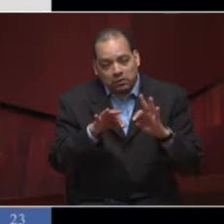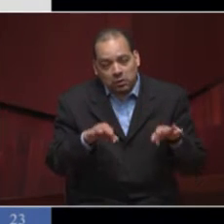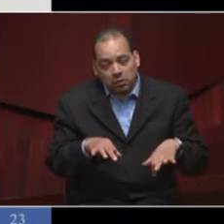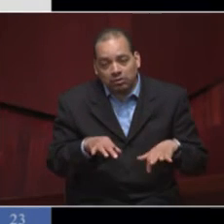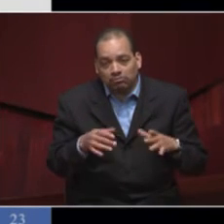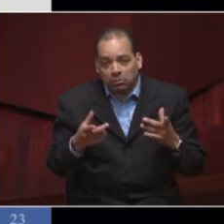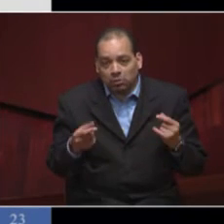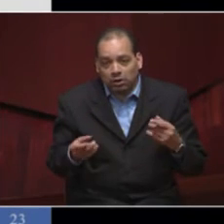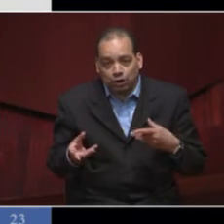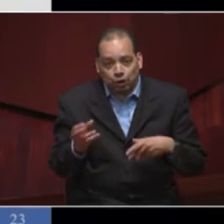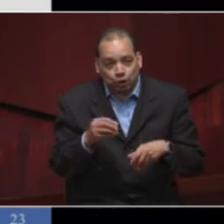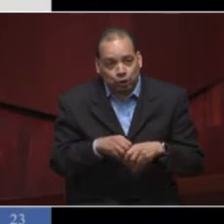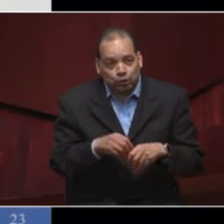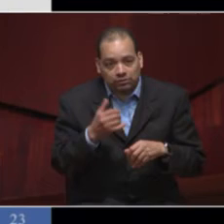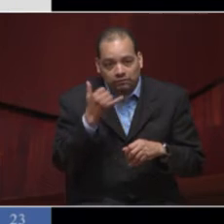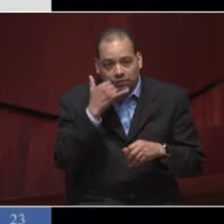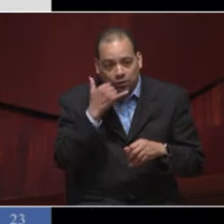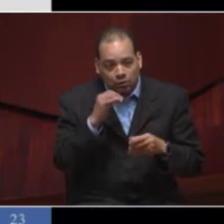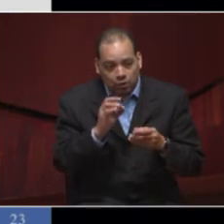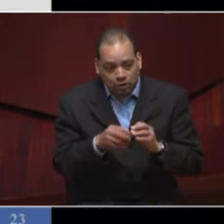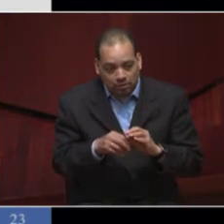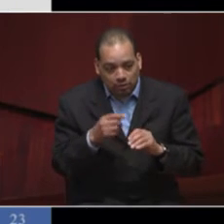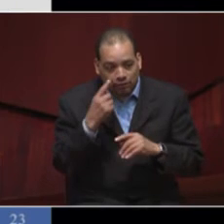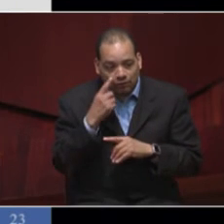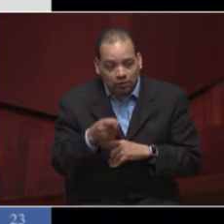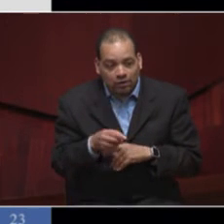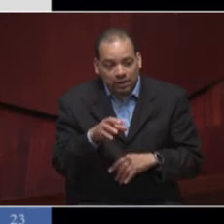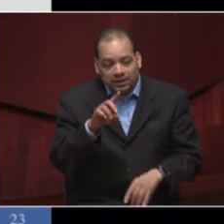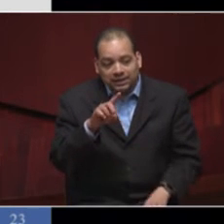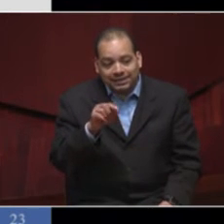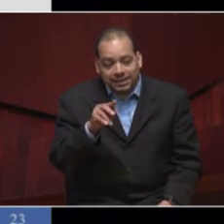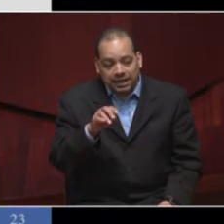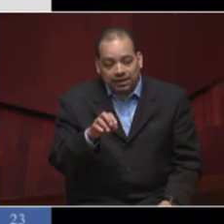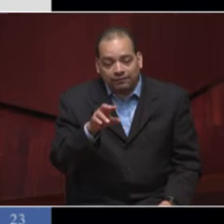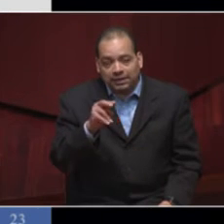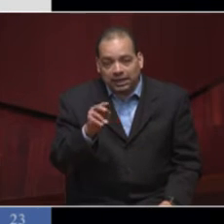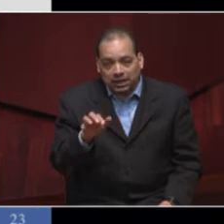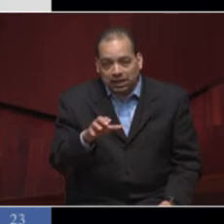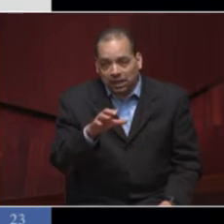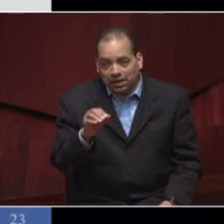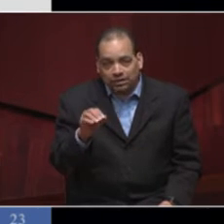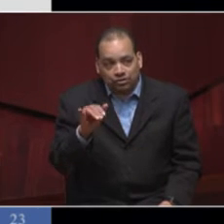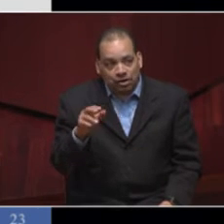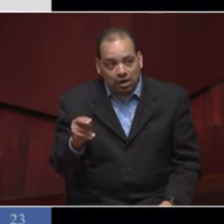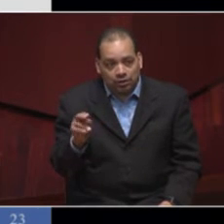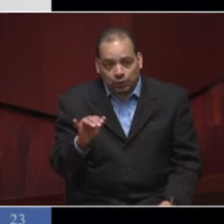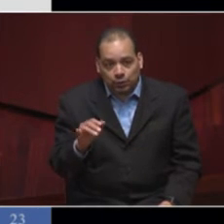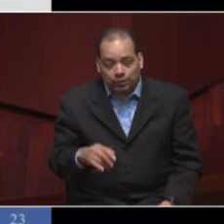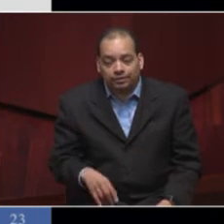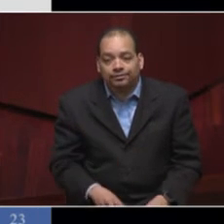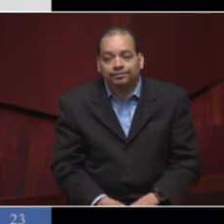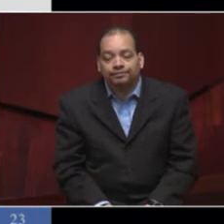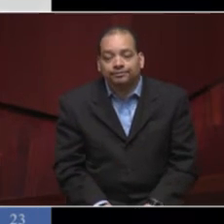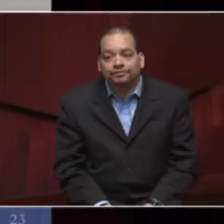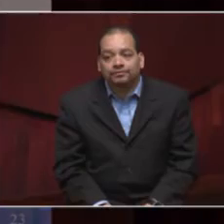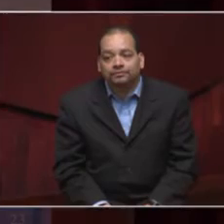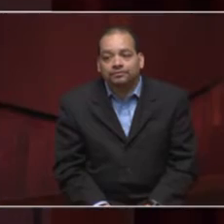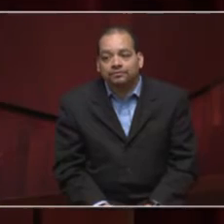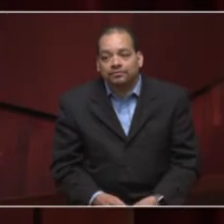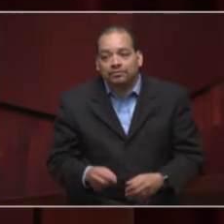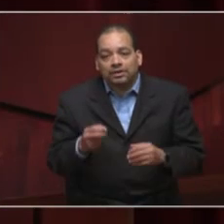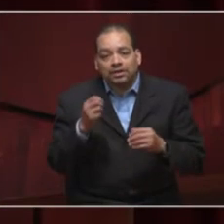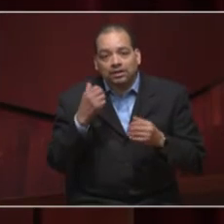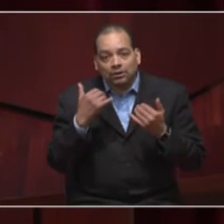includes telephone numbers for Dave Mingle and Don McElwain, so that you can call them directly